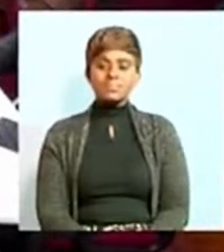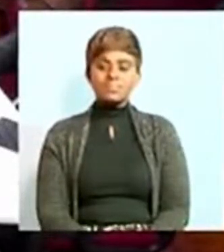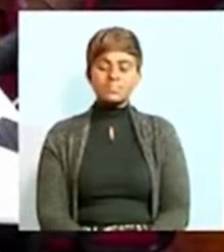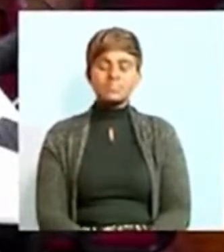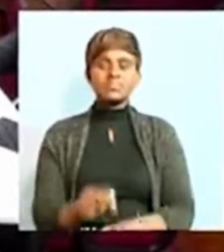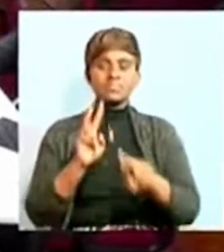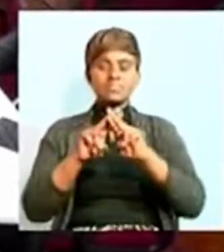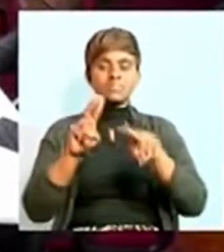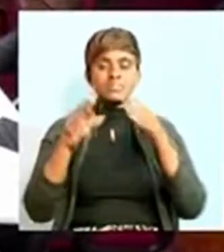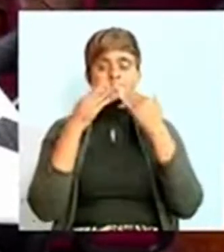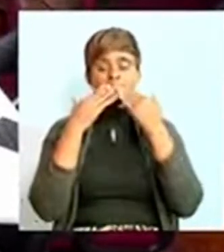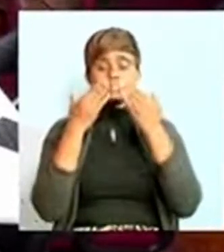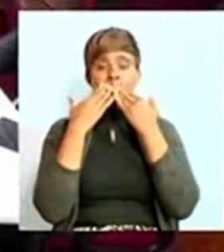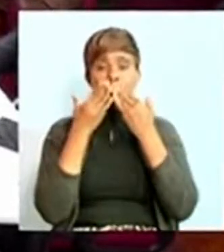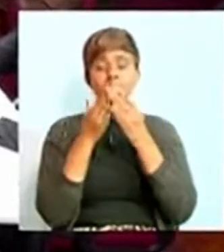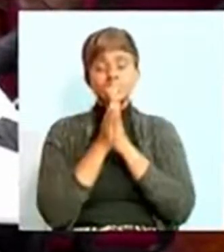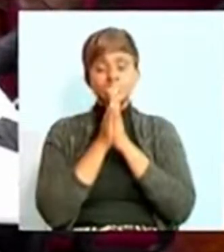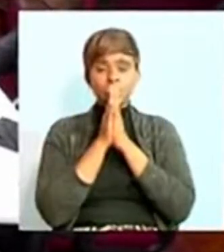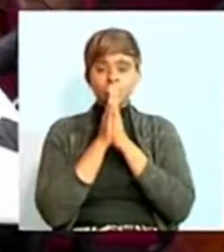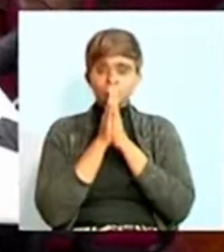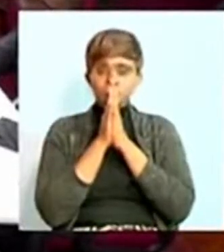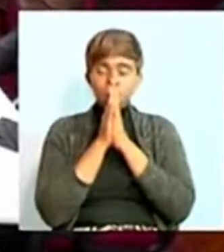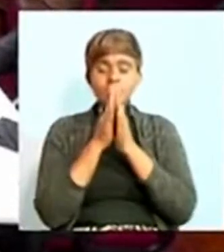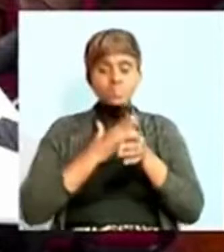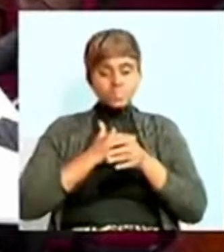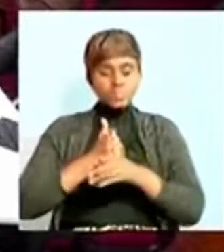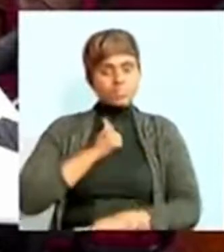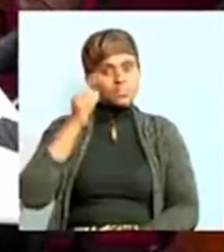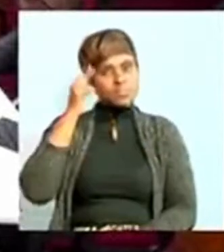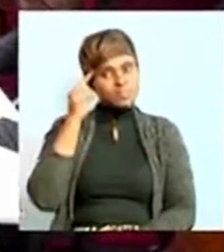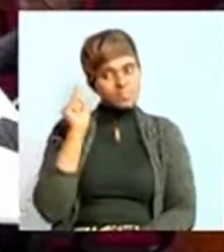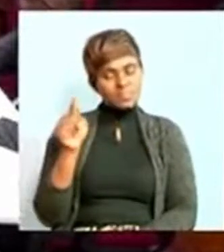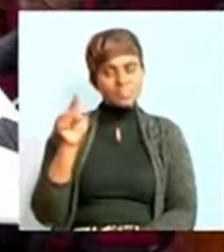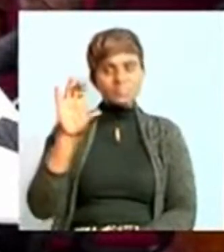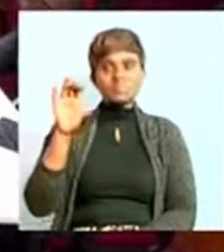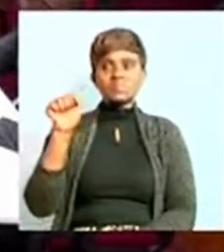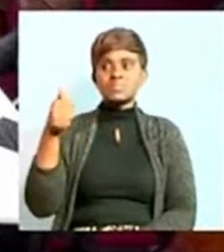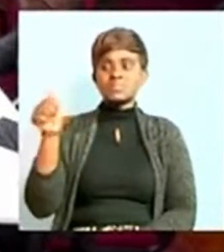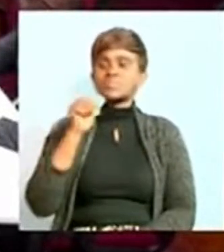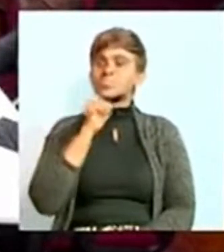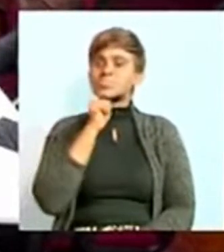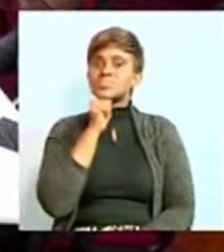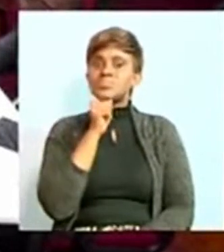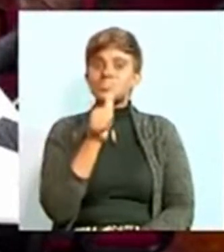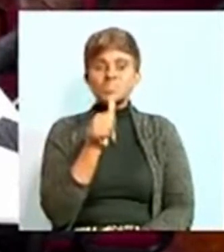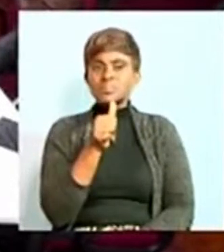Thank you, Chair. I think the CS, they didn't take up